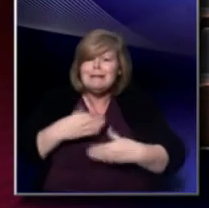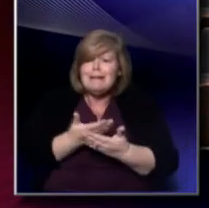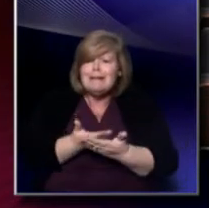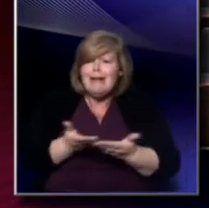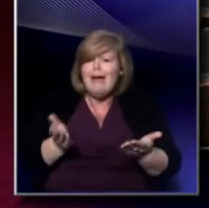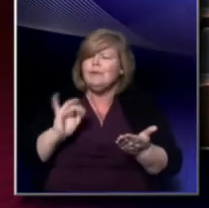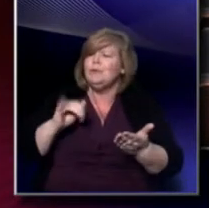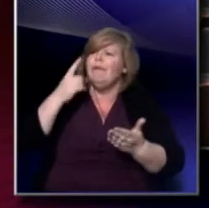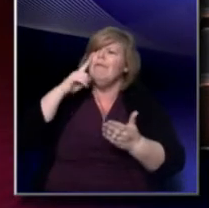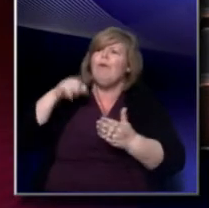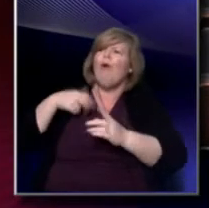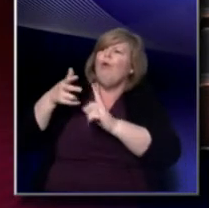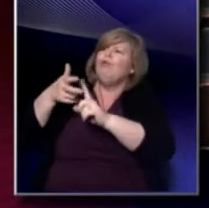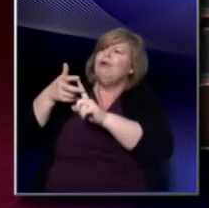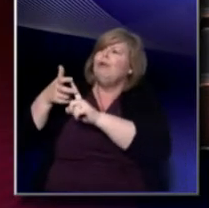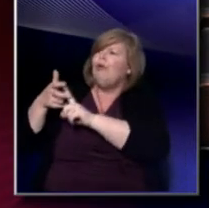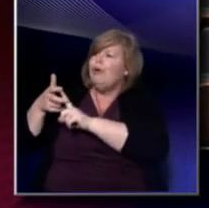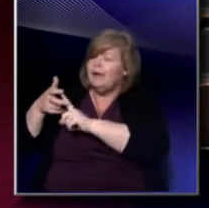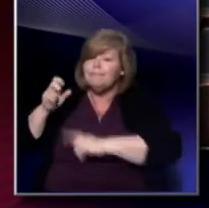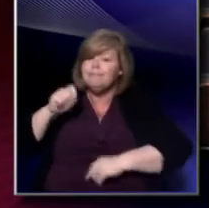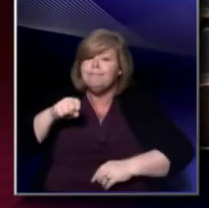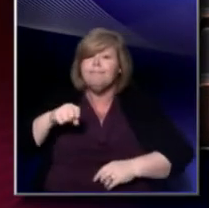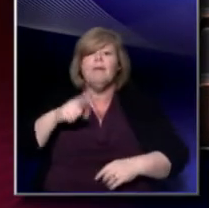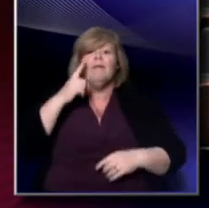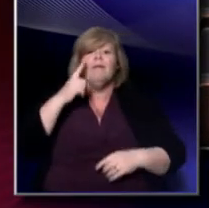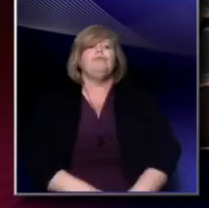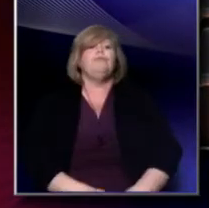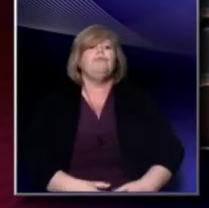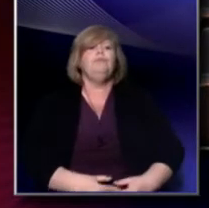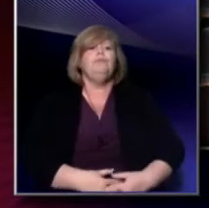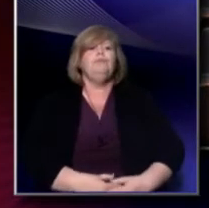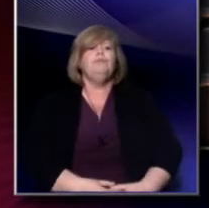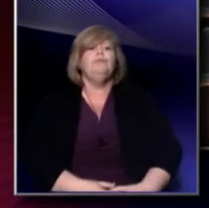recruiting initiatives. At this time, I'd like to open myself up.